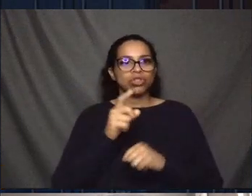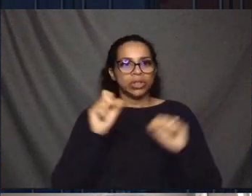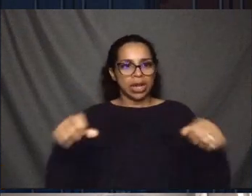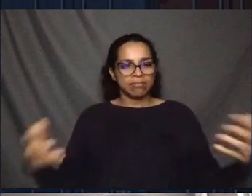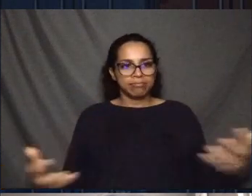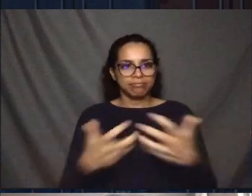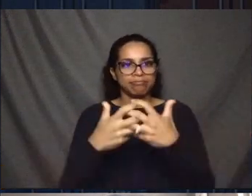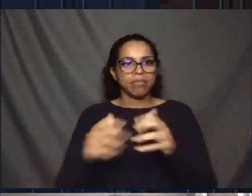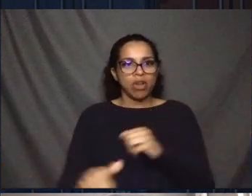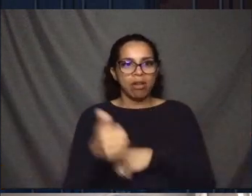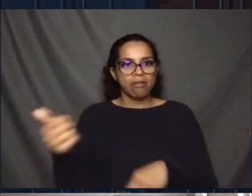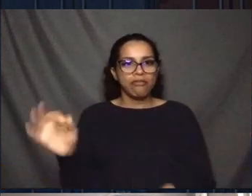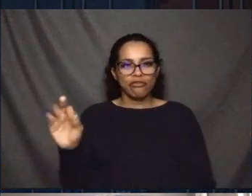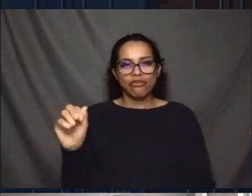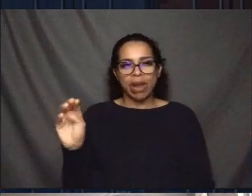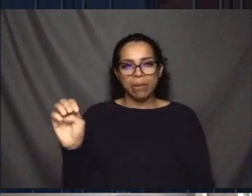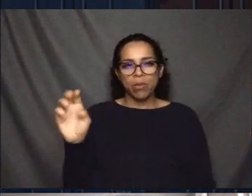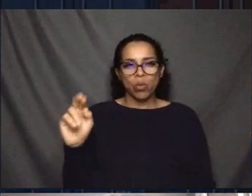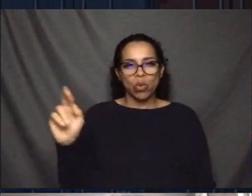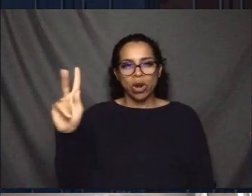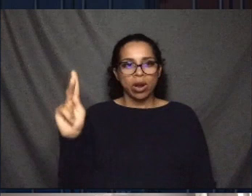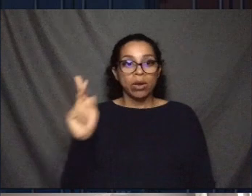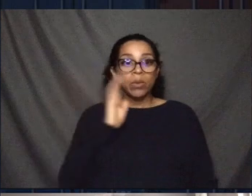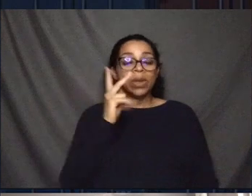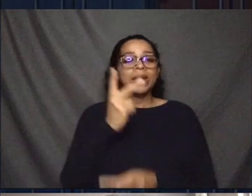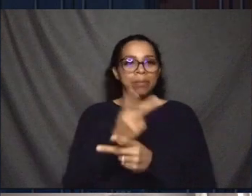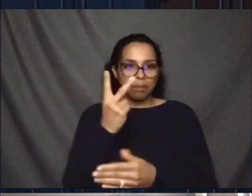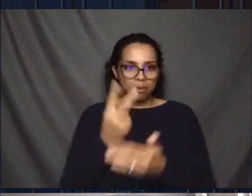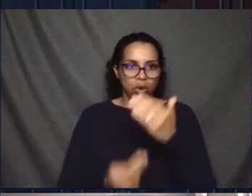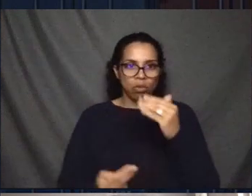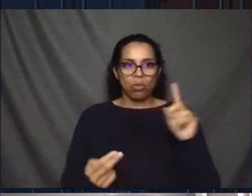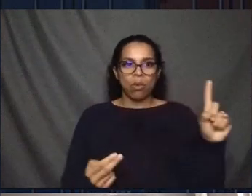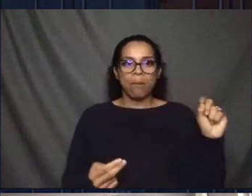going to maintain both 2.0 and 1.0 for a